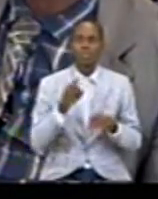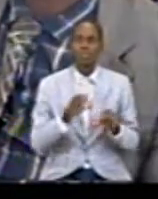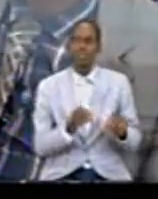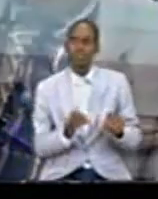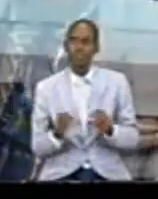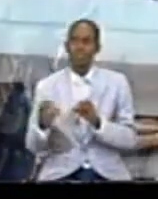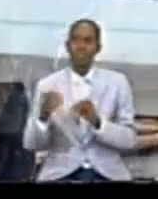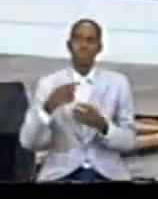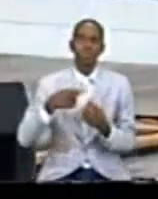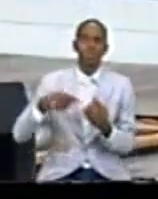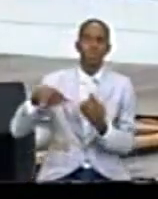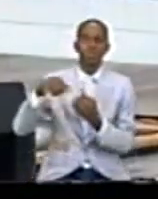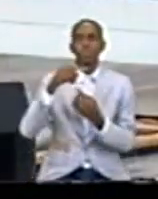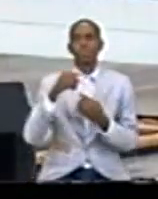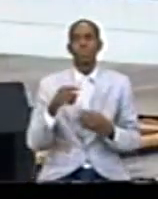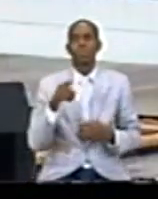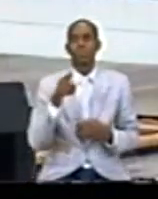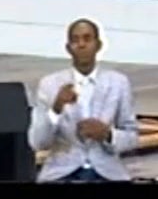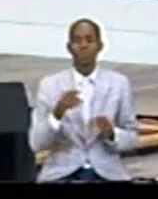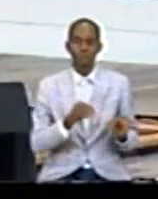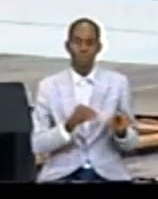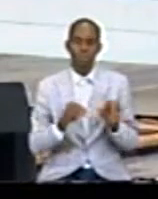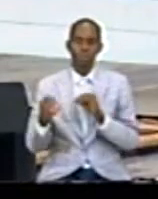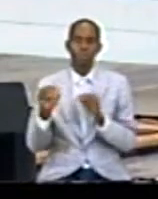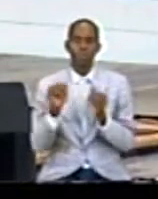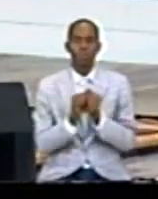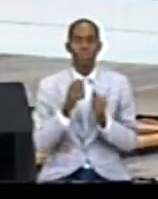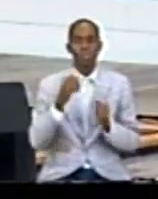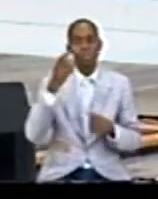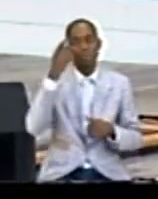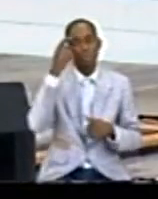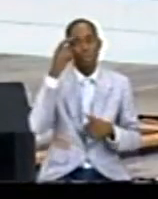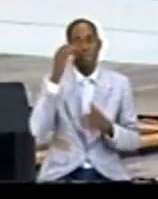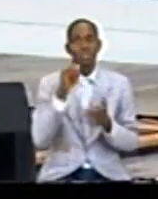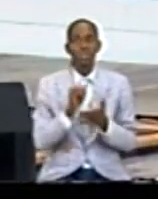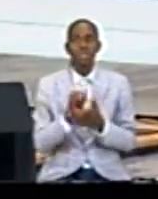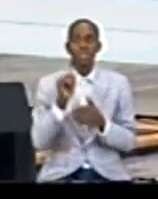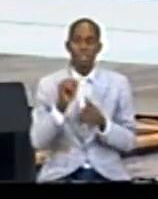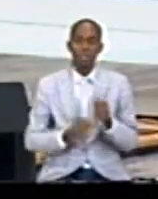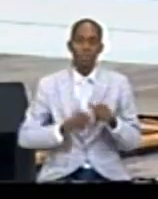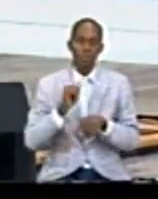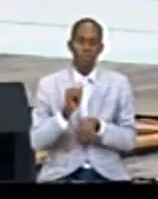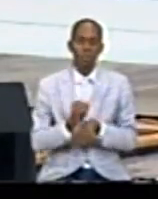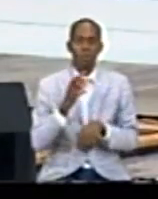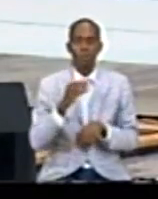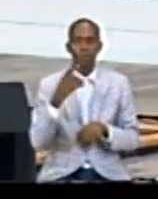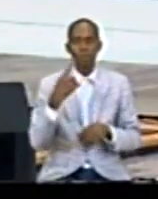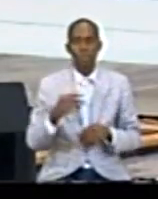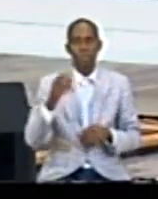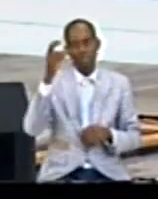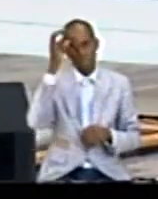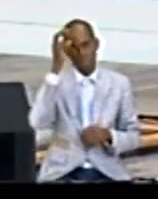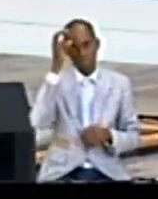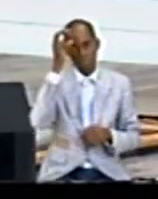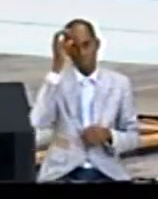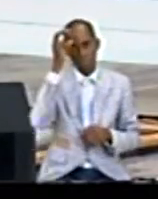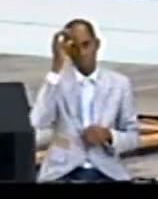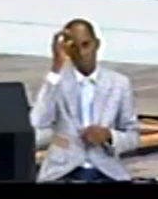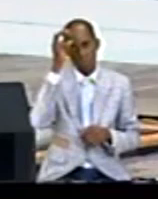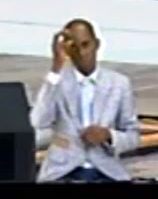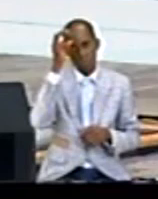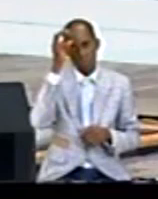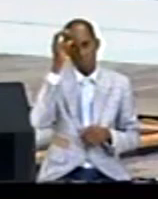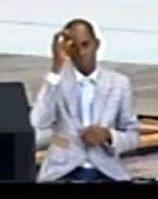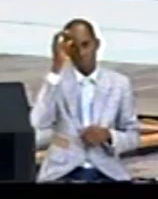about, you move in the consciousness that every work of the devil will